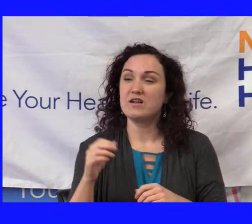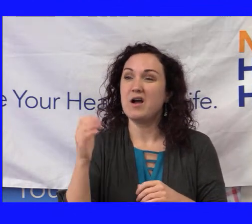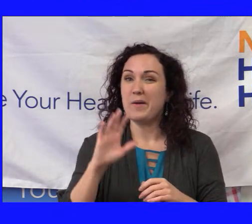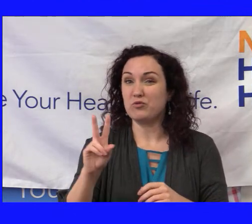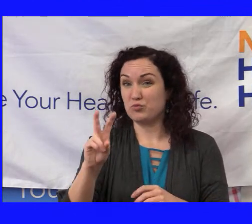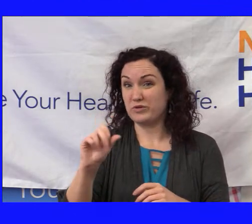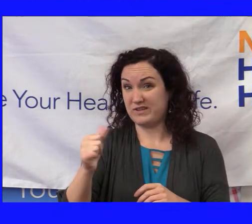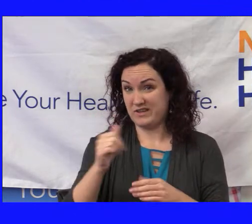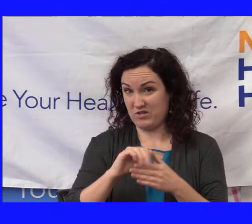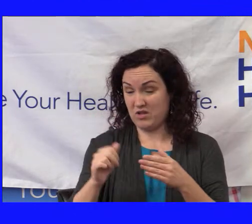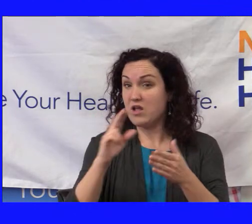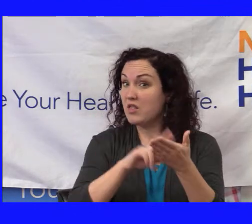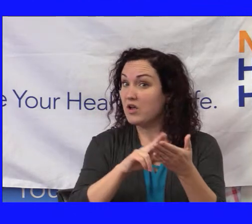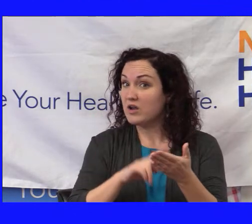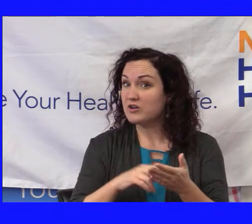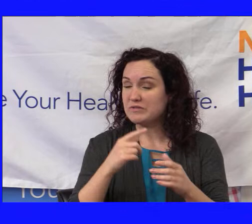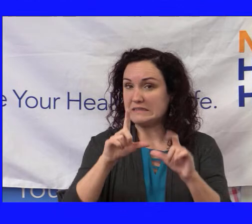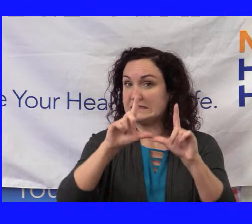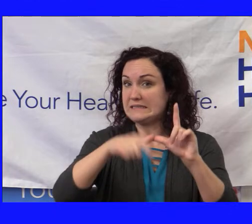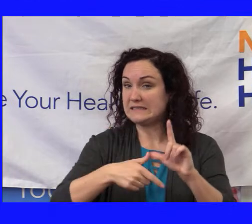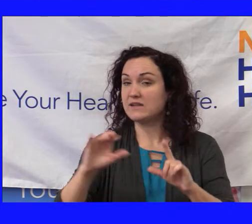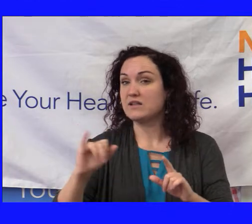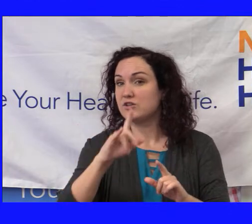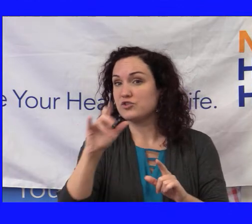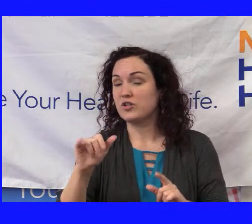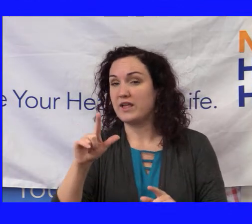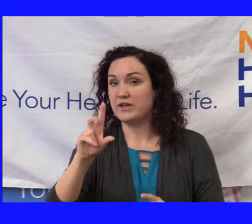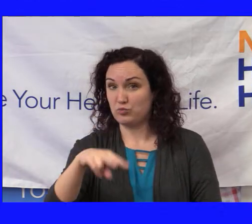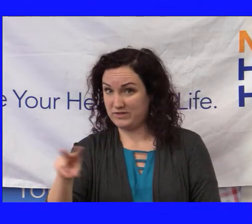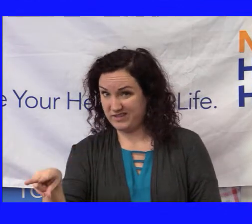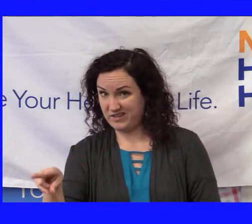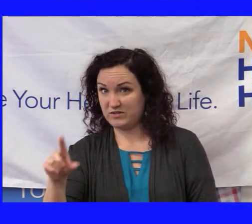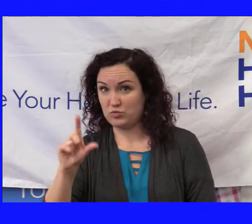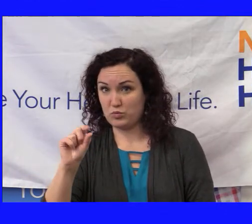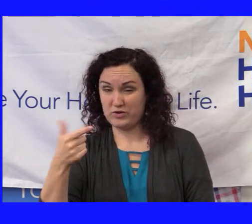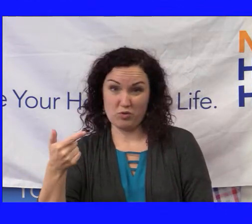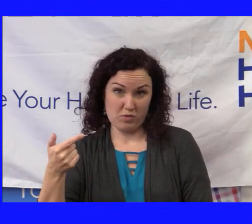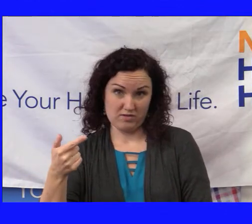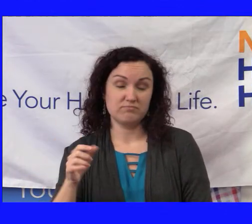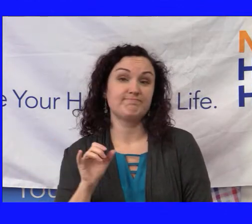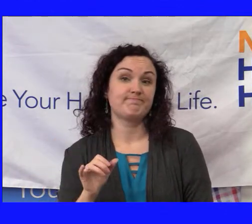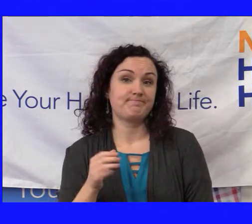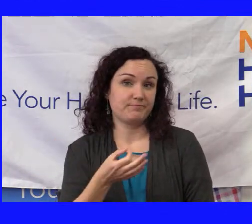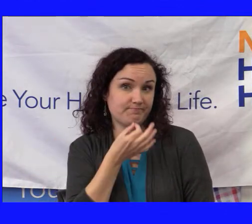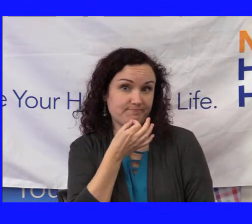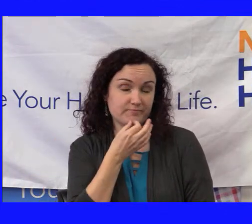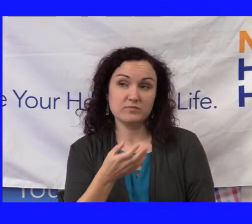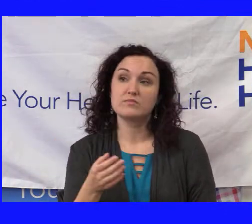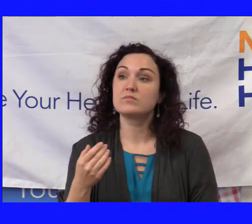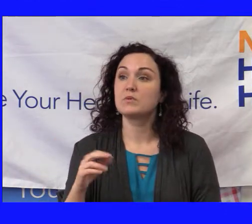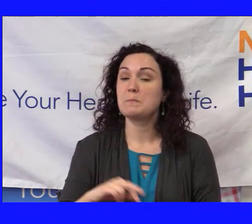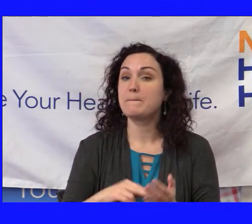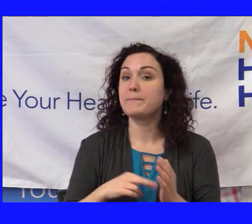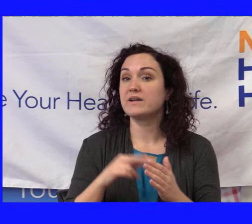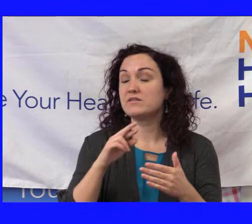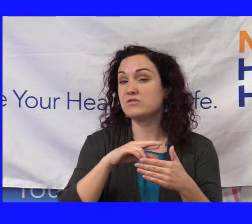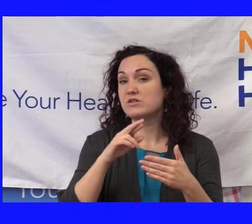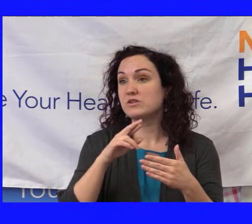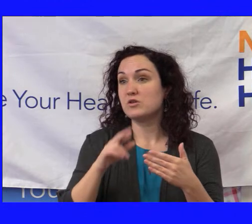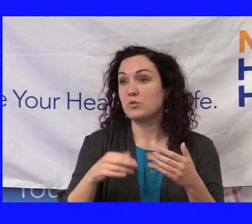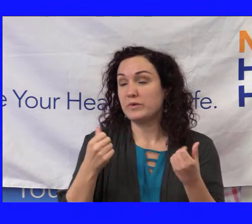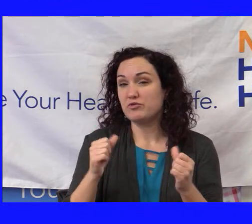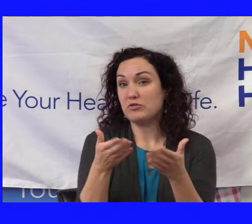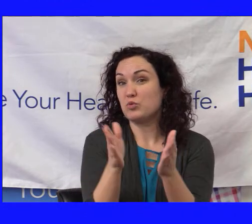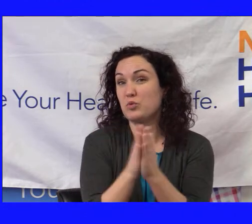$1,210, and the contract sets to expire on July 22nd, 2021. As a result, we're requesting to renew